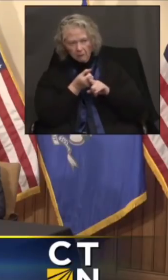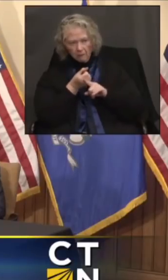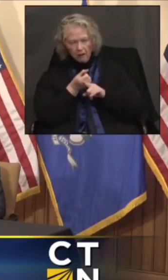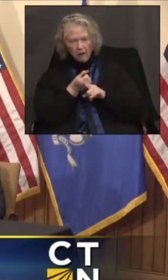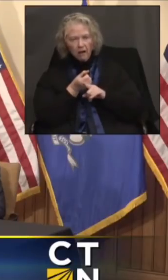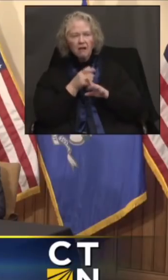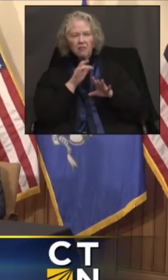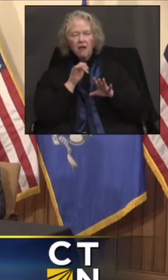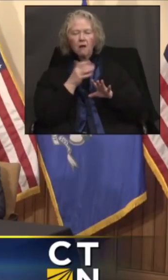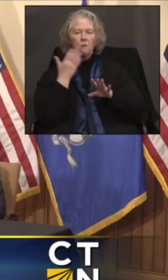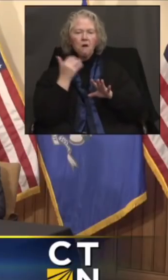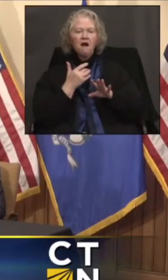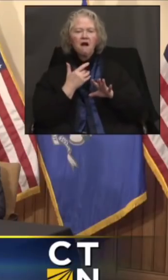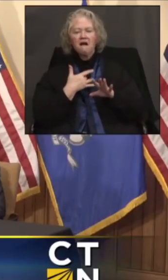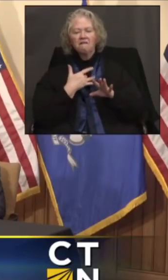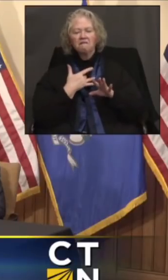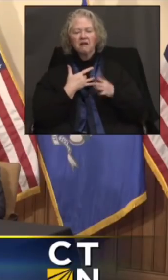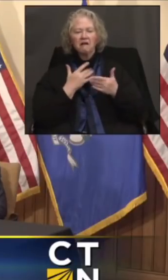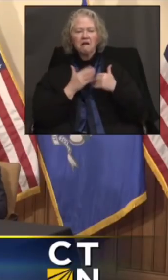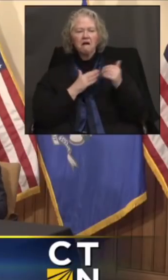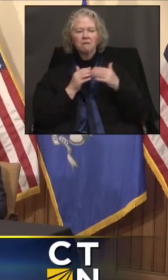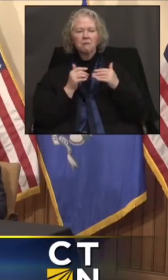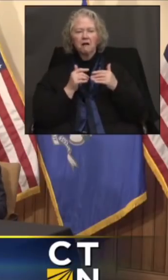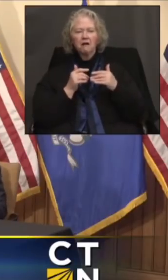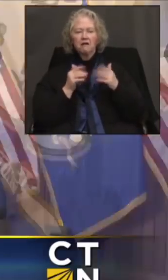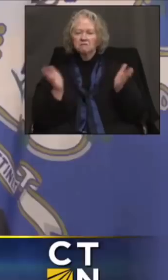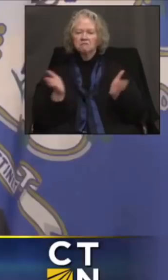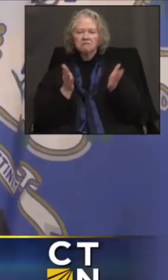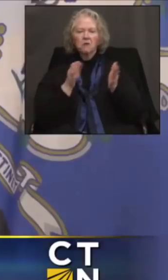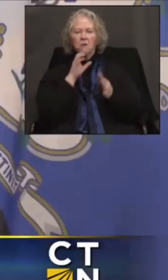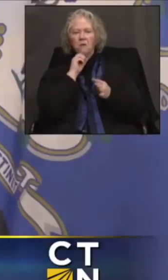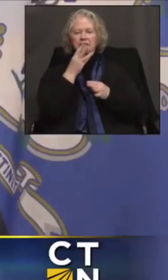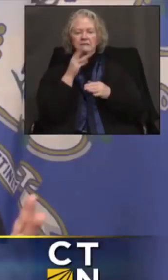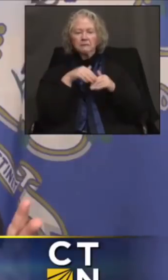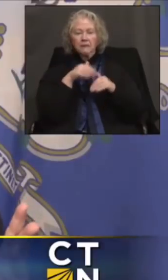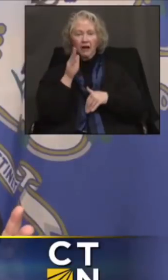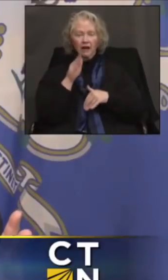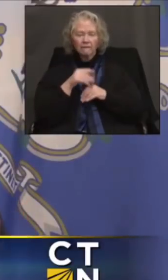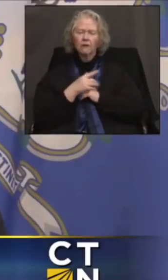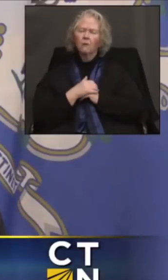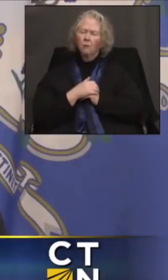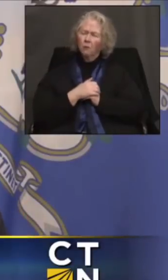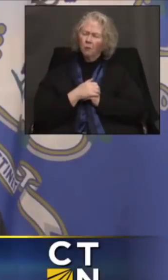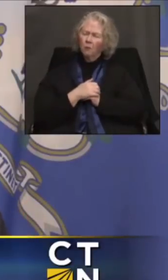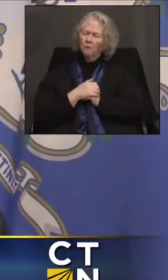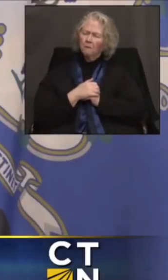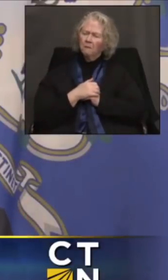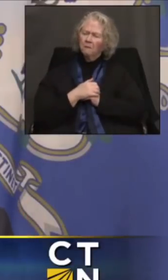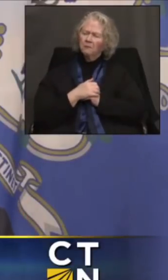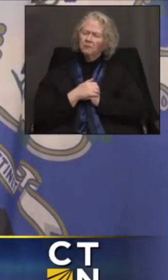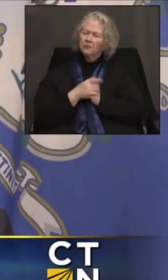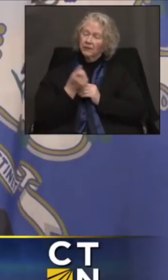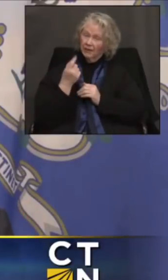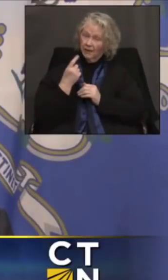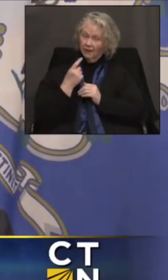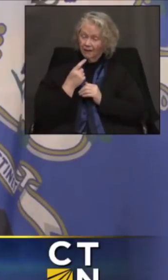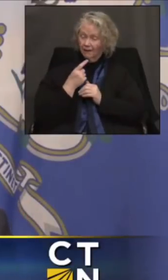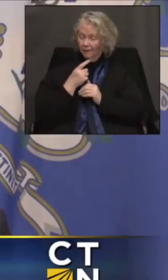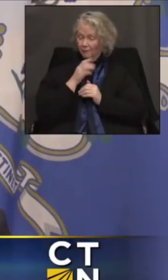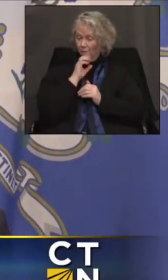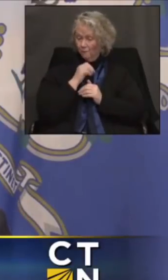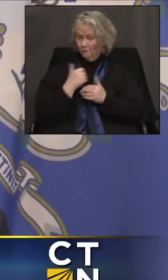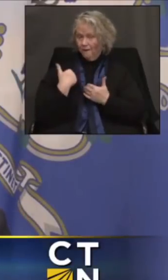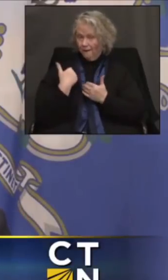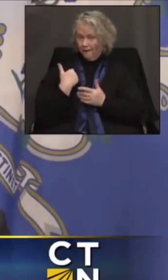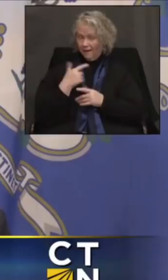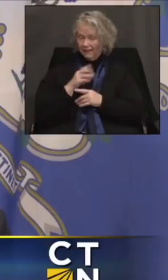16 and older by a little bit? Well, the other thing is in the younger age groups, 16 and above, many